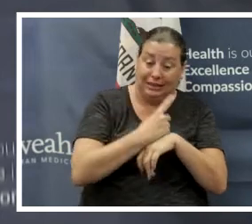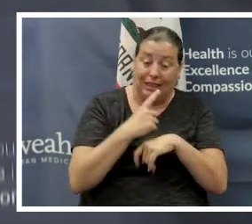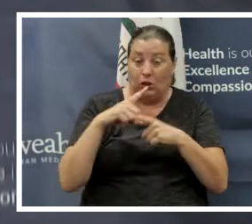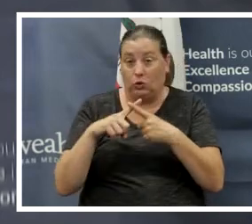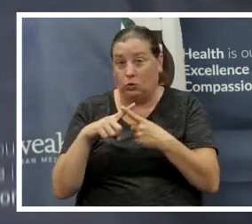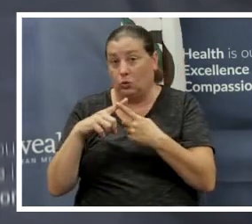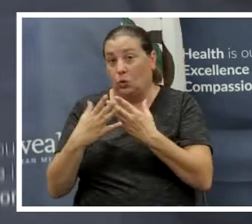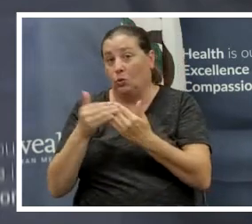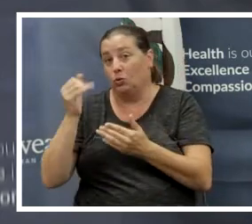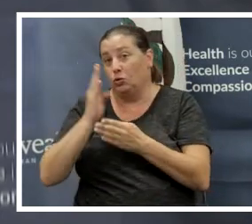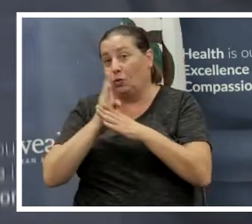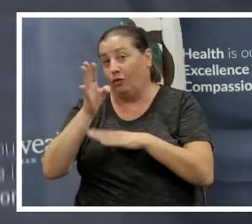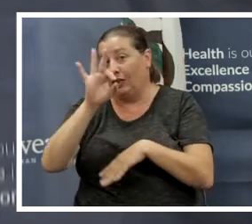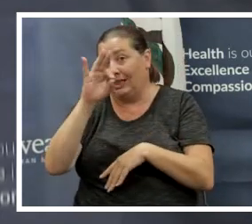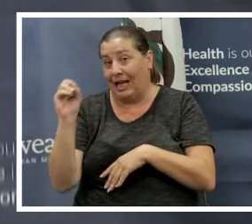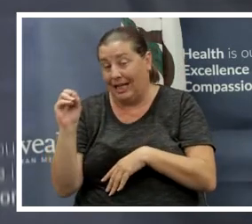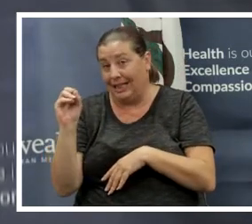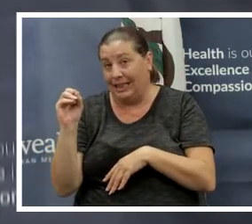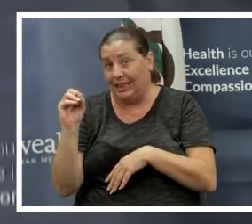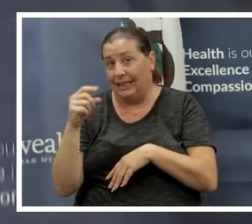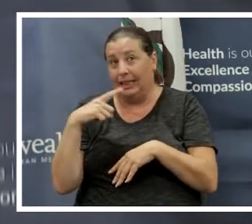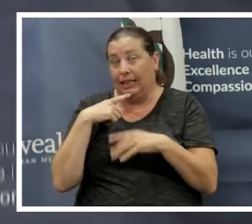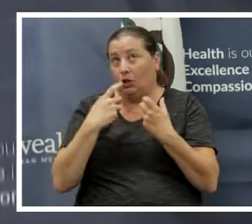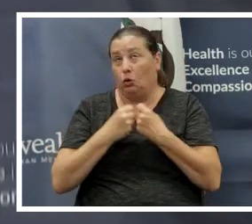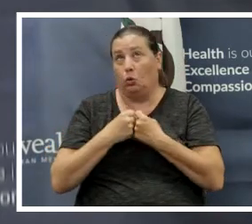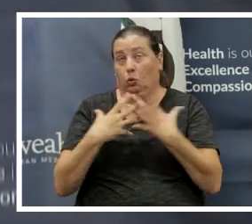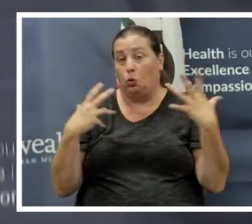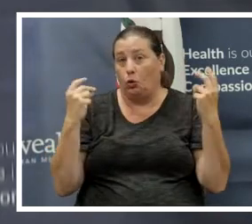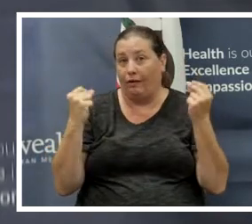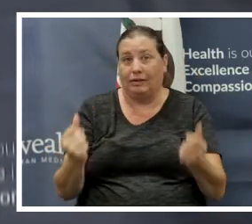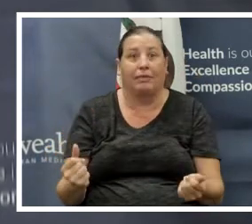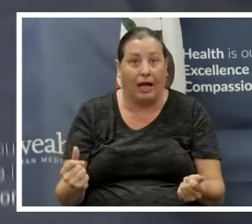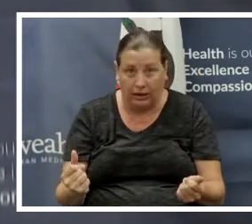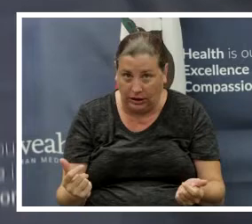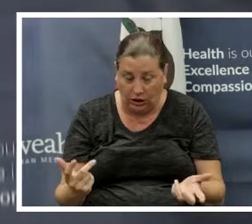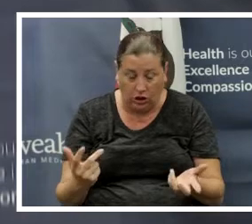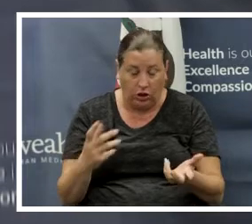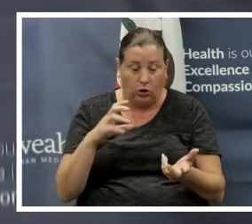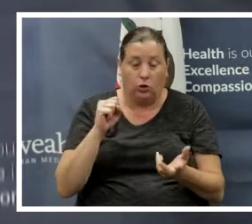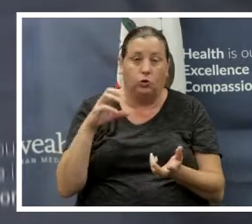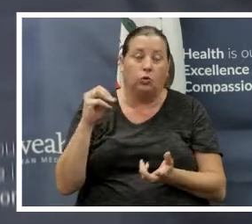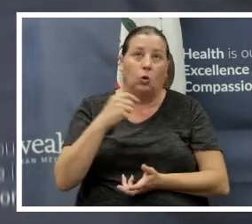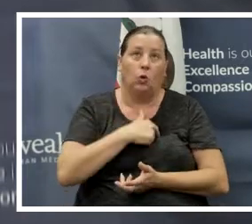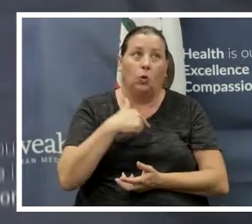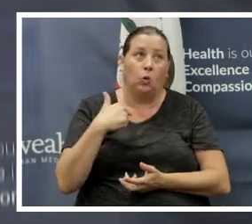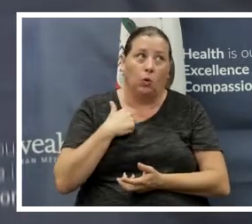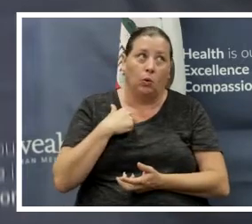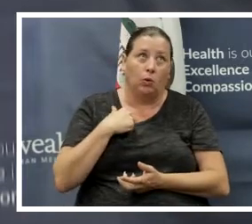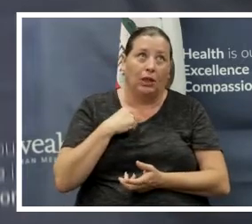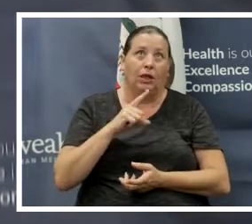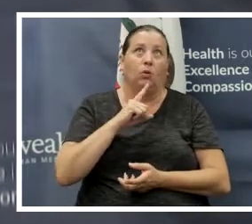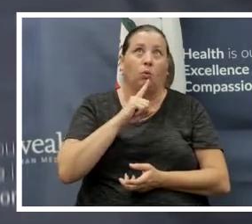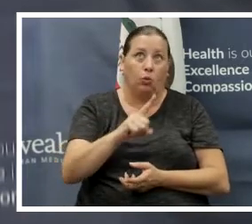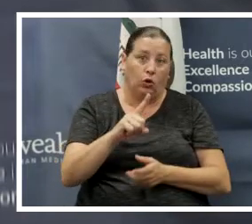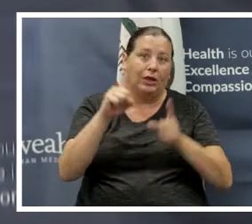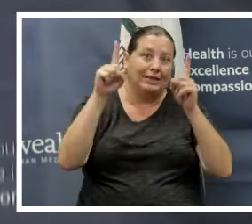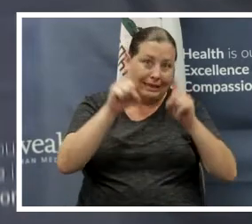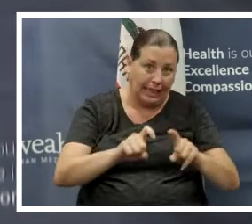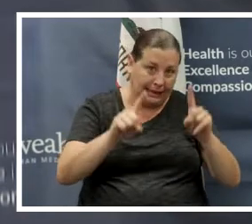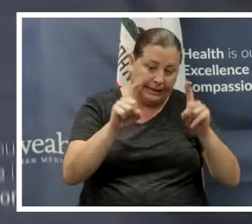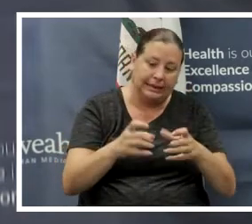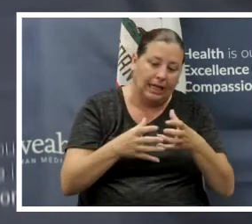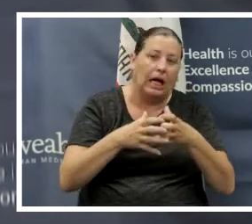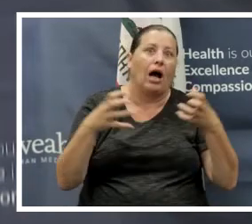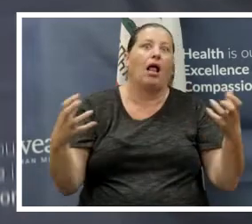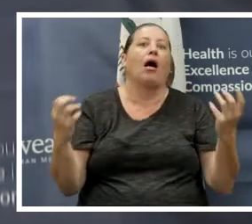90. And it just grew exponentially. So we certainly were testing a lot more patients that were